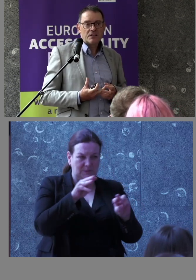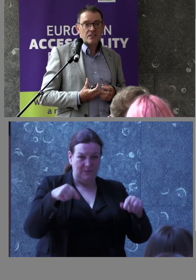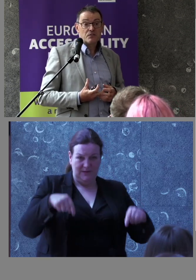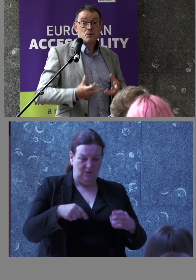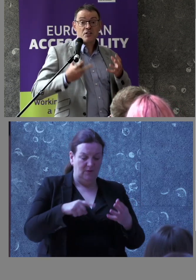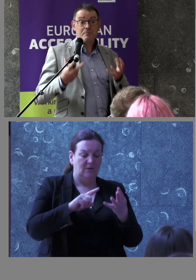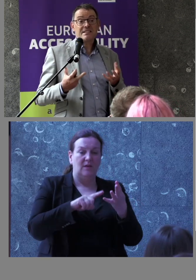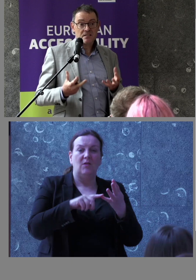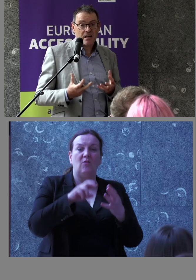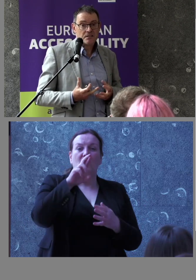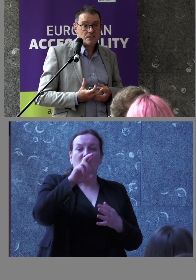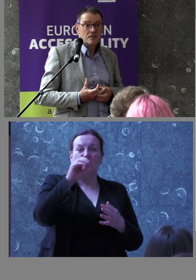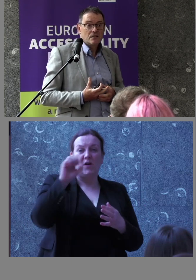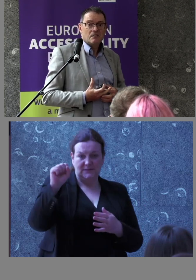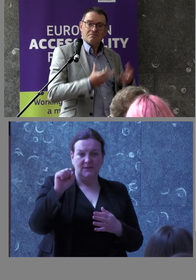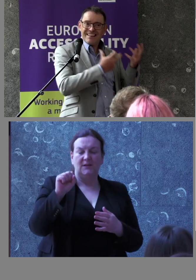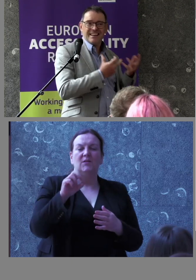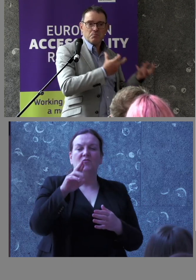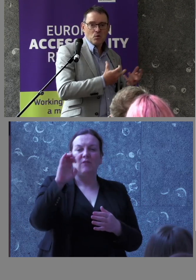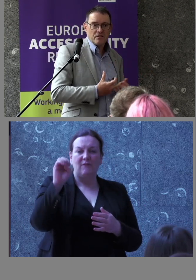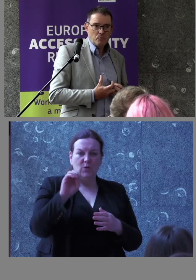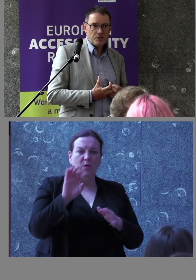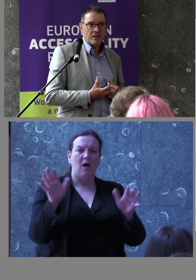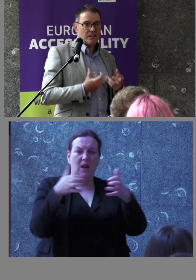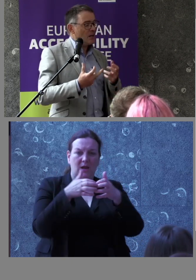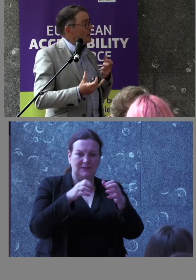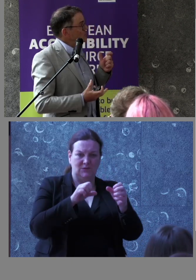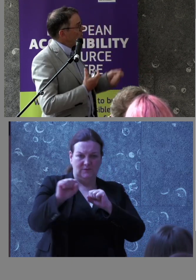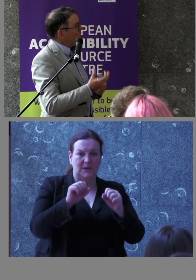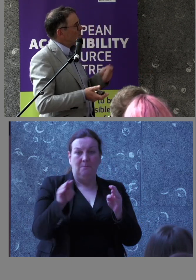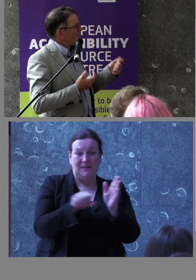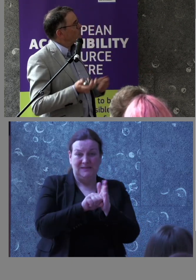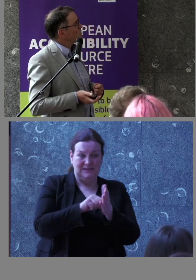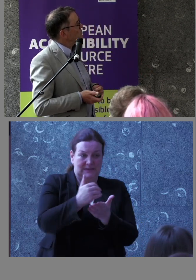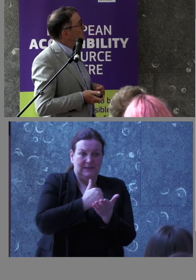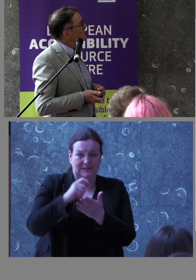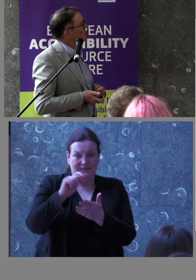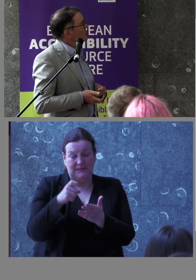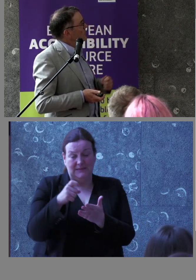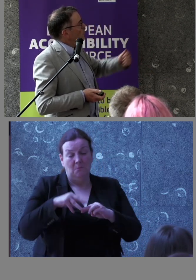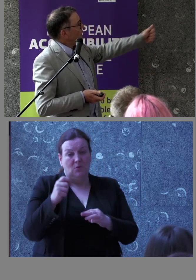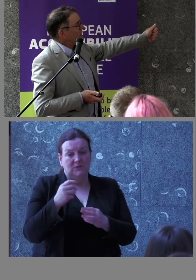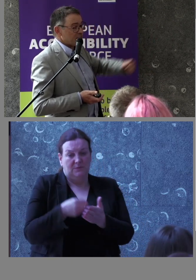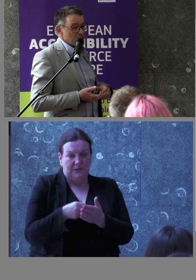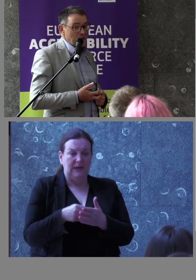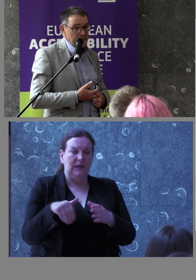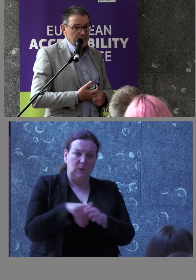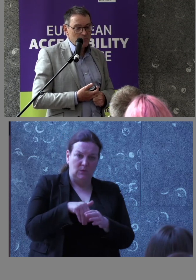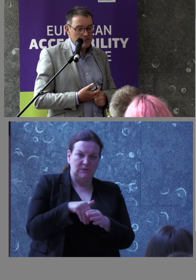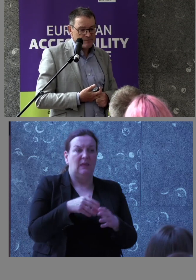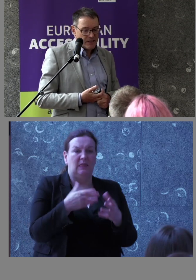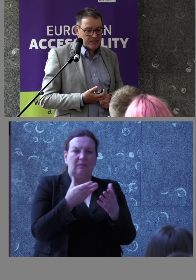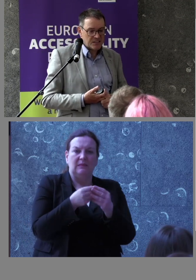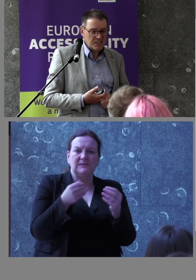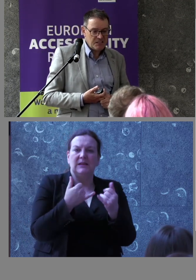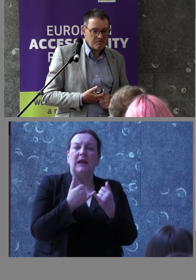that's a key thing for us. Our website, we have four websites, really. They're all connected.